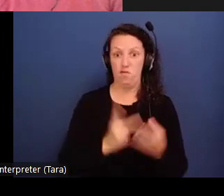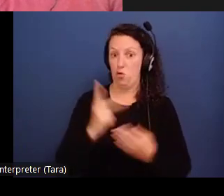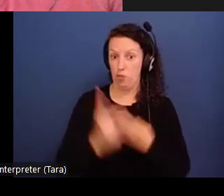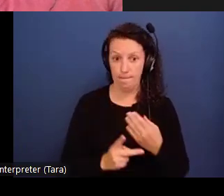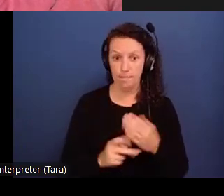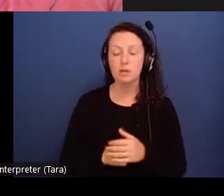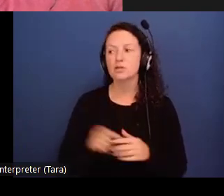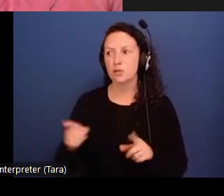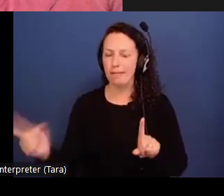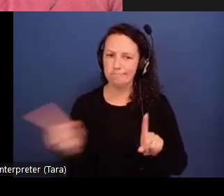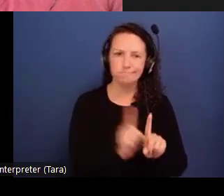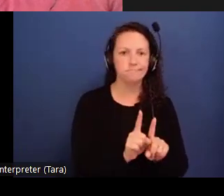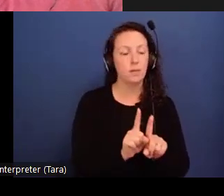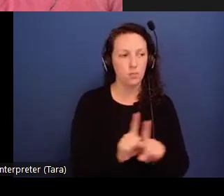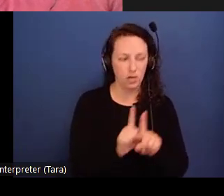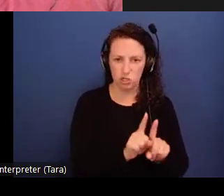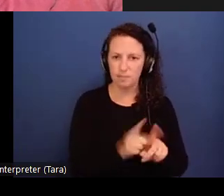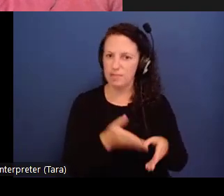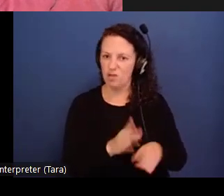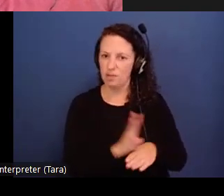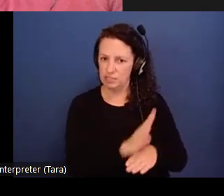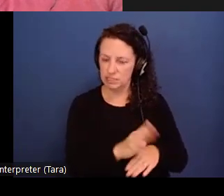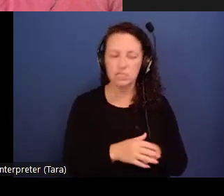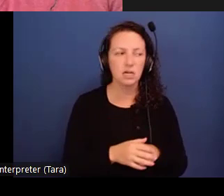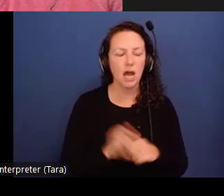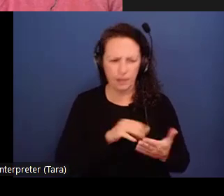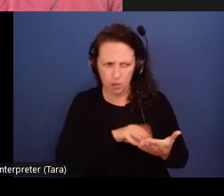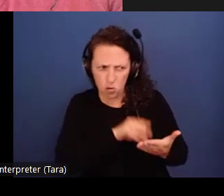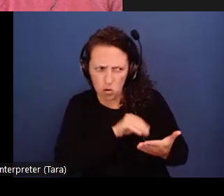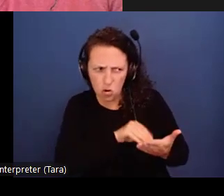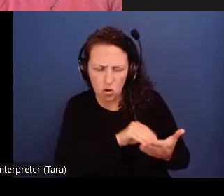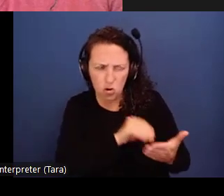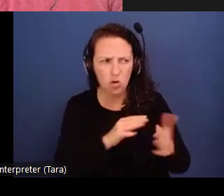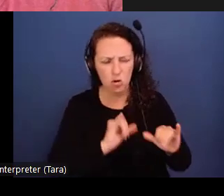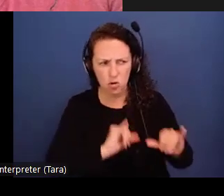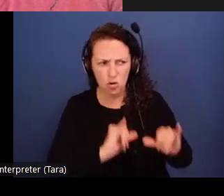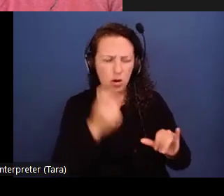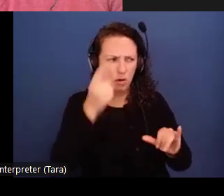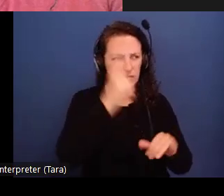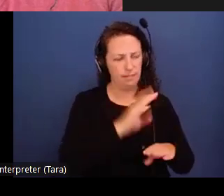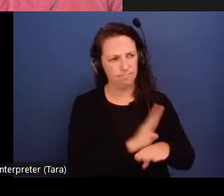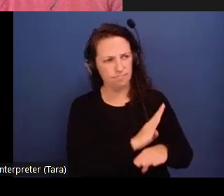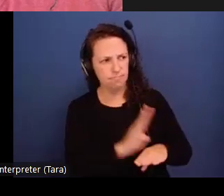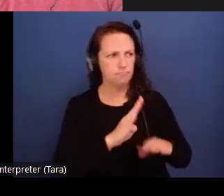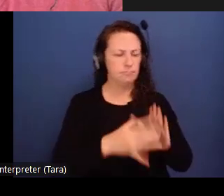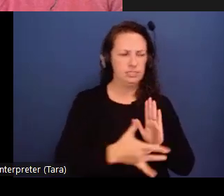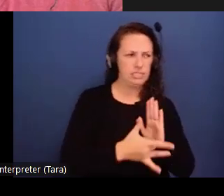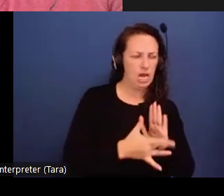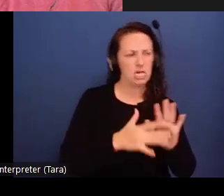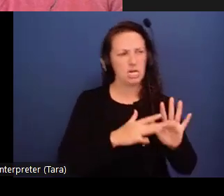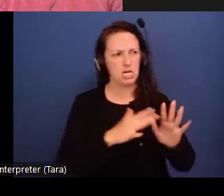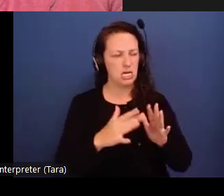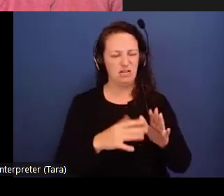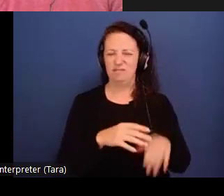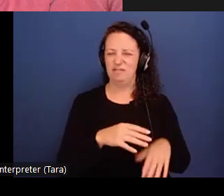these apprenticeships at startups. So they get the fundamentals to learn about the entrepreneurial tech-driven ecosystem. So those are the three